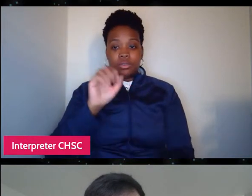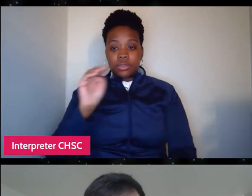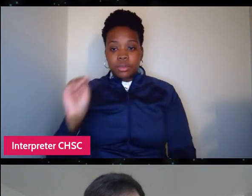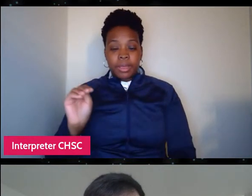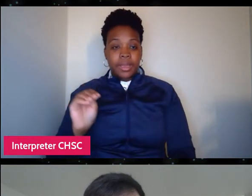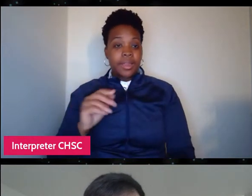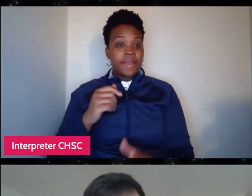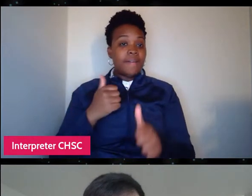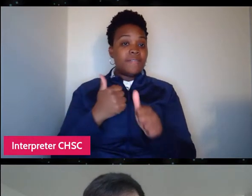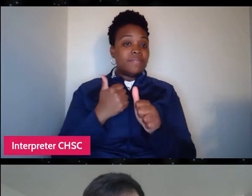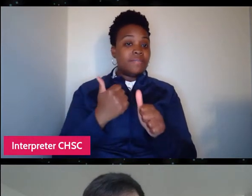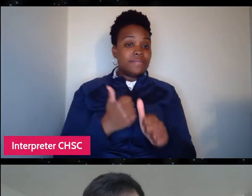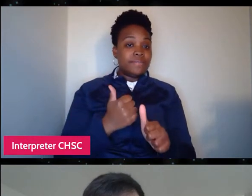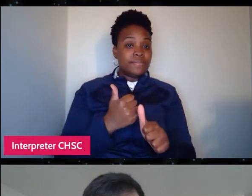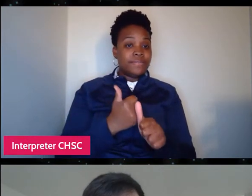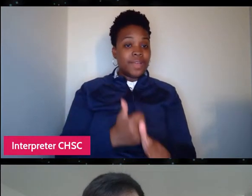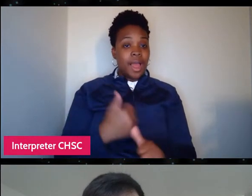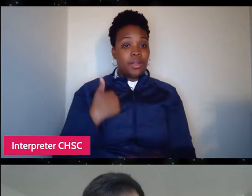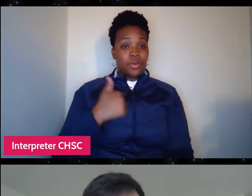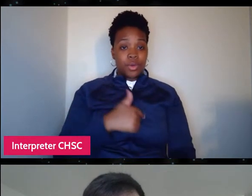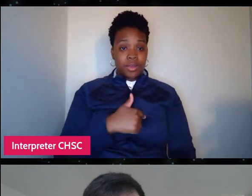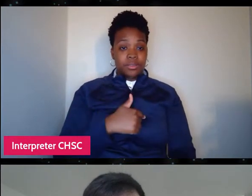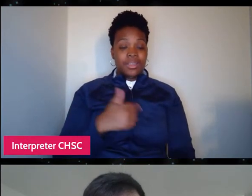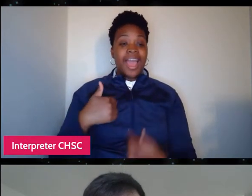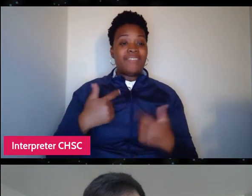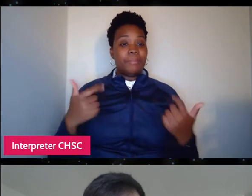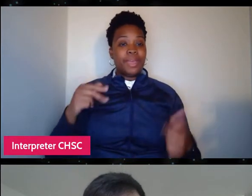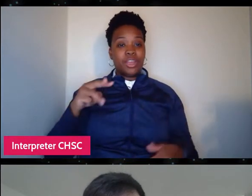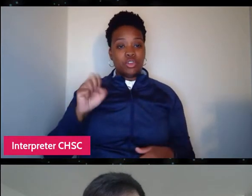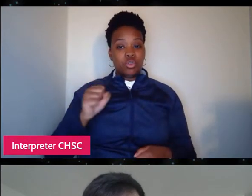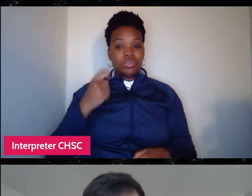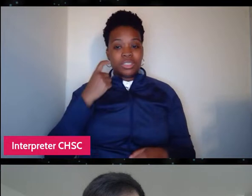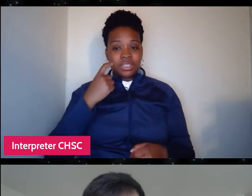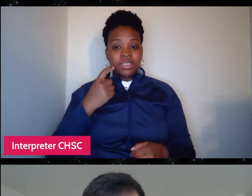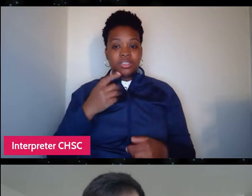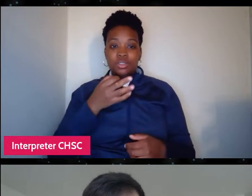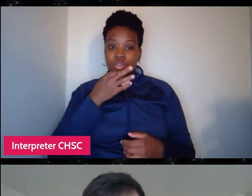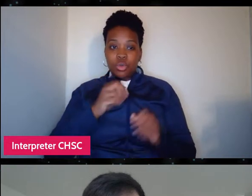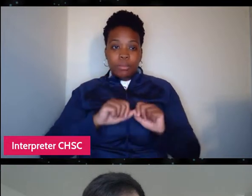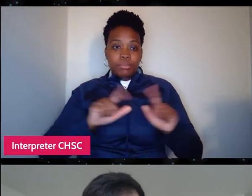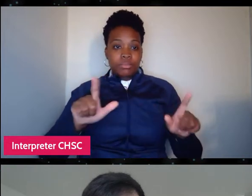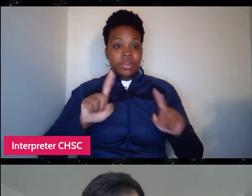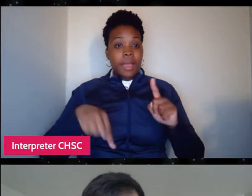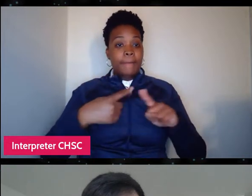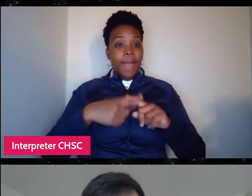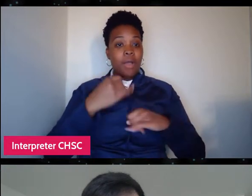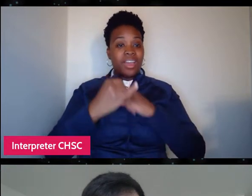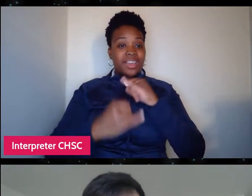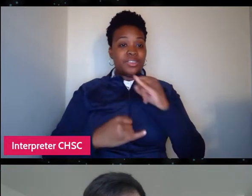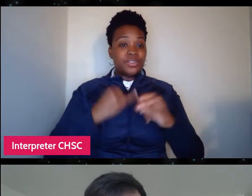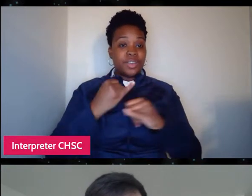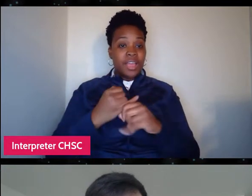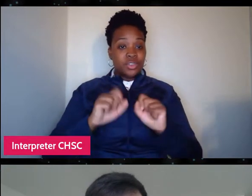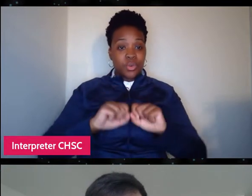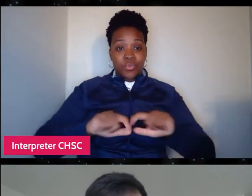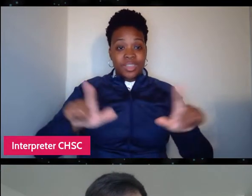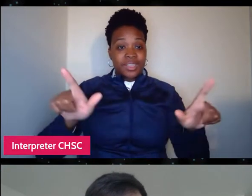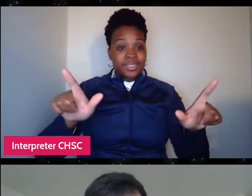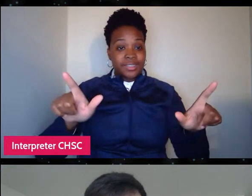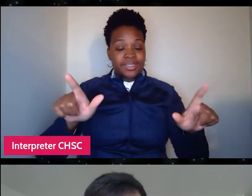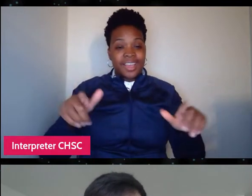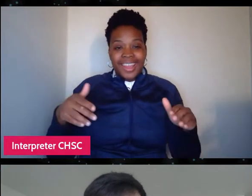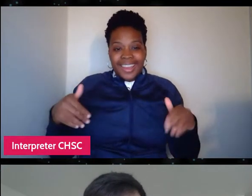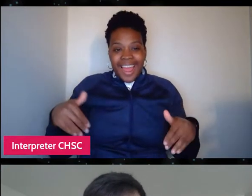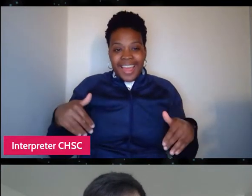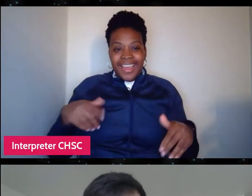Follow us, because we've got big news coming soon about our international release, and nothing that we can announce just